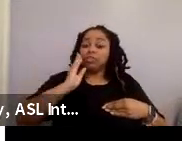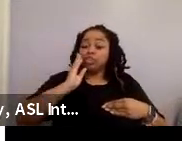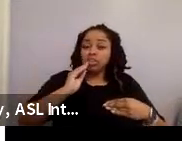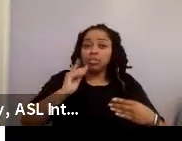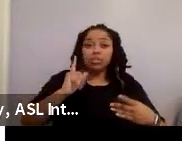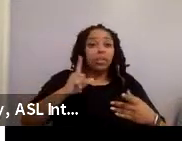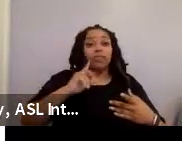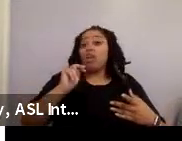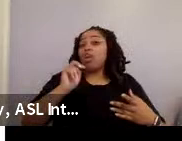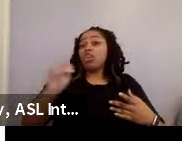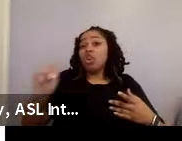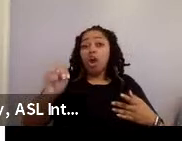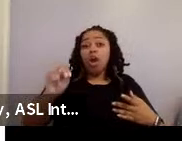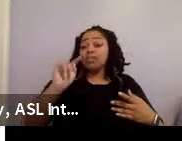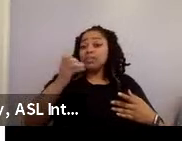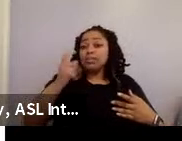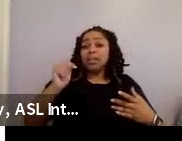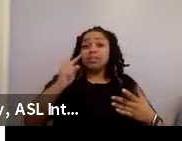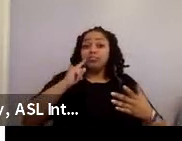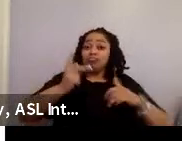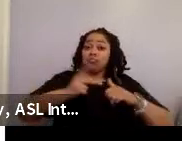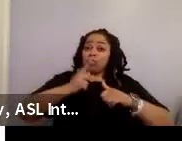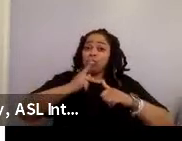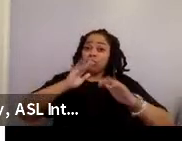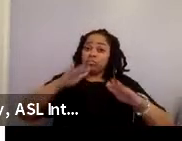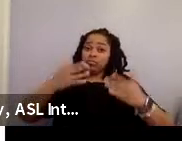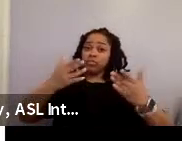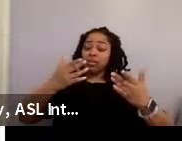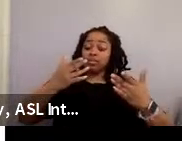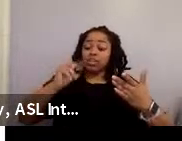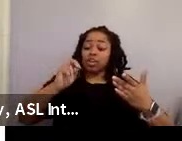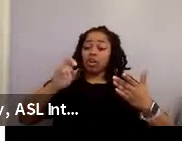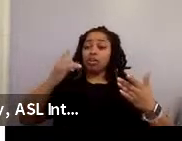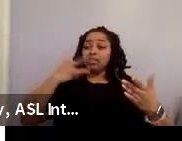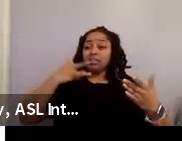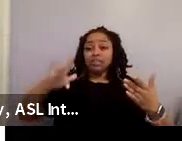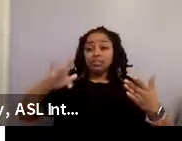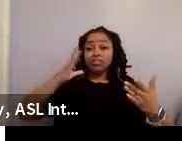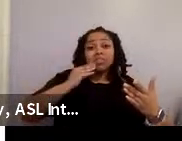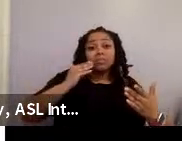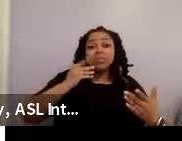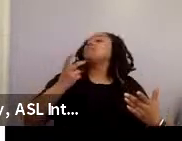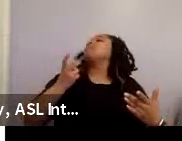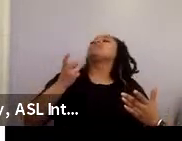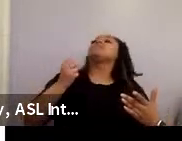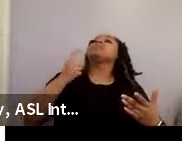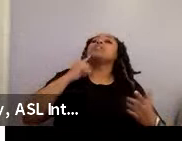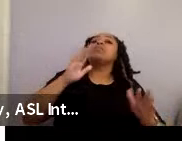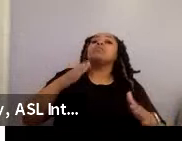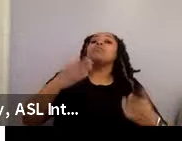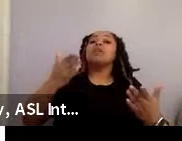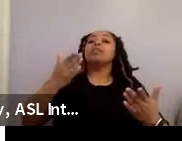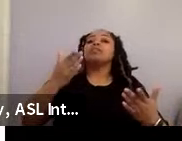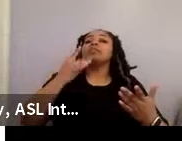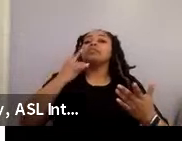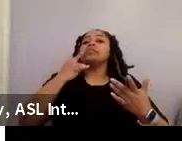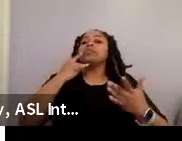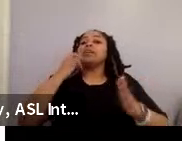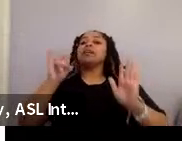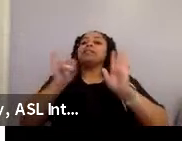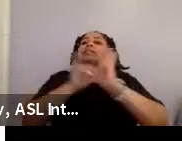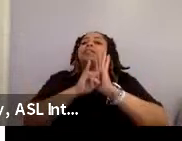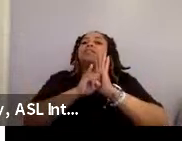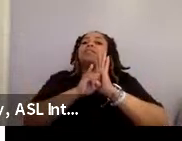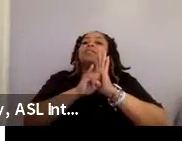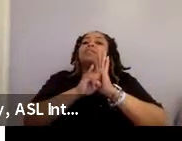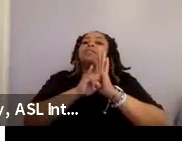non-text content is primarily intended to provide a specific sensory experience, then text alternatives at least provide descriptive identification of the non-text